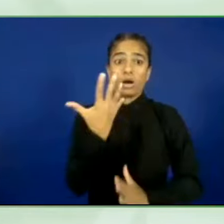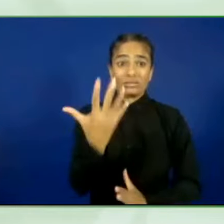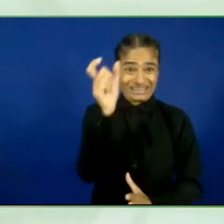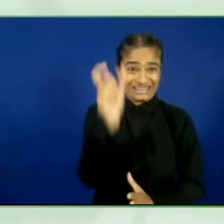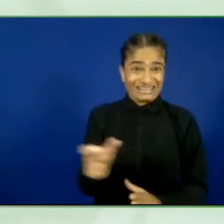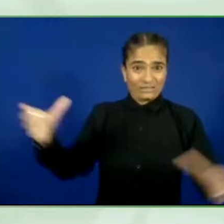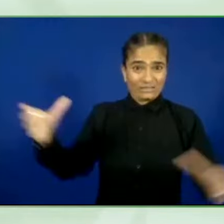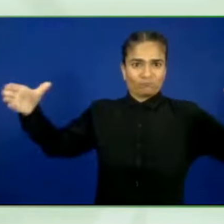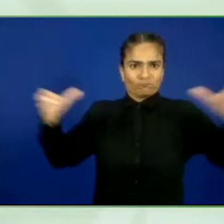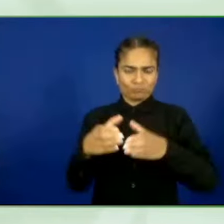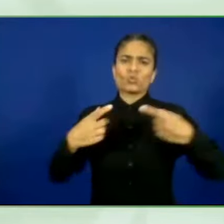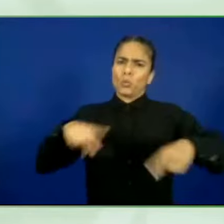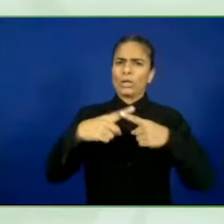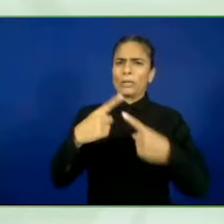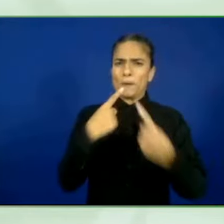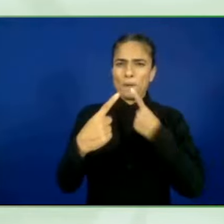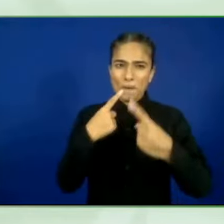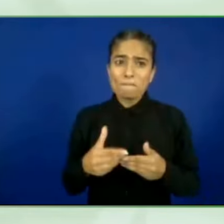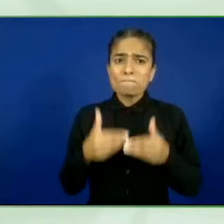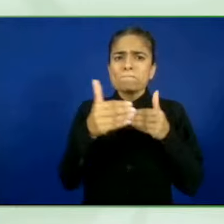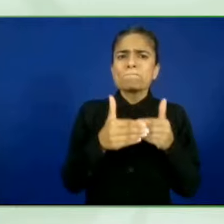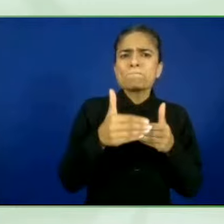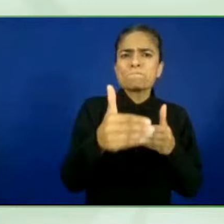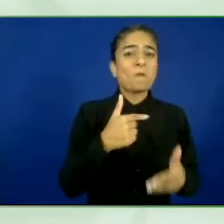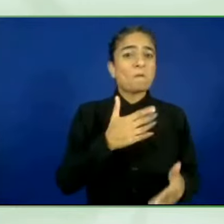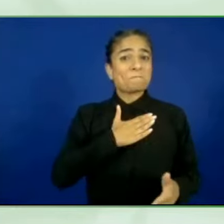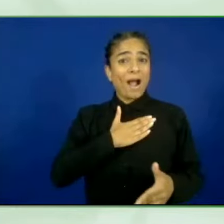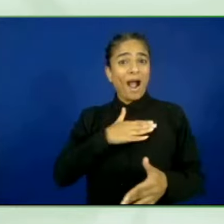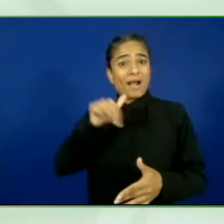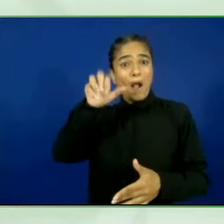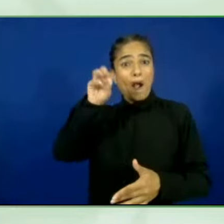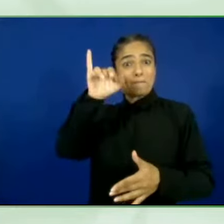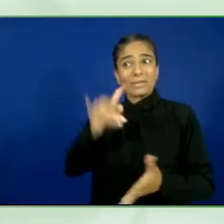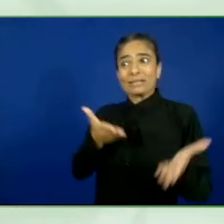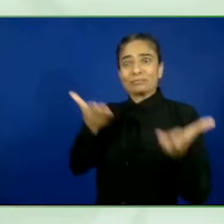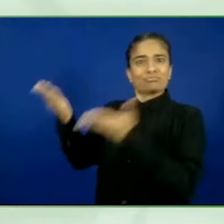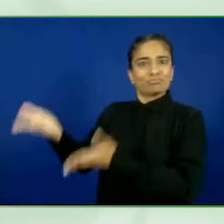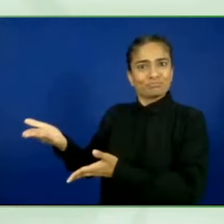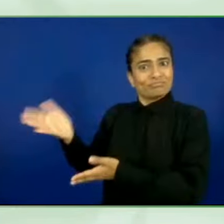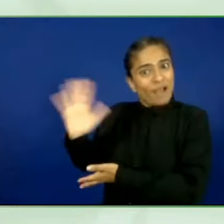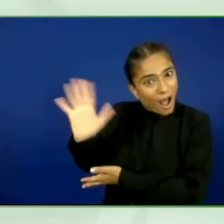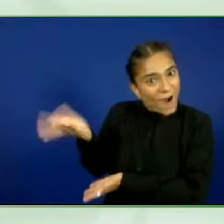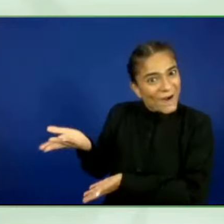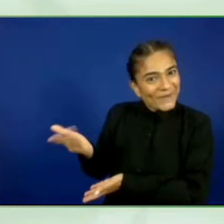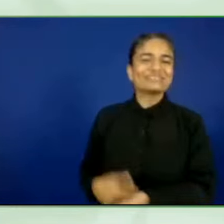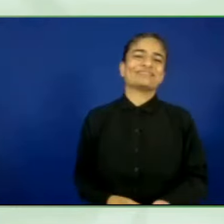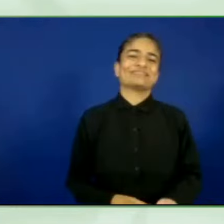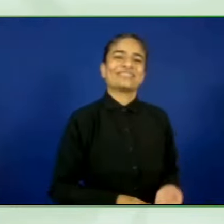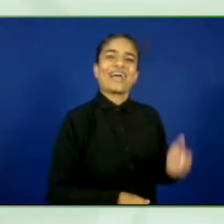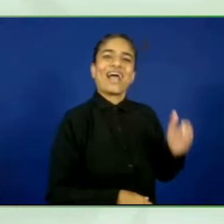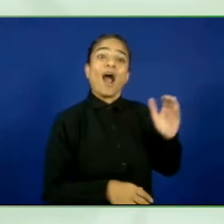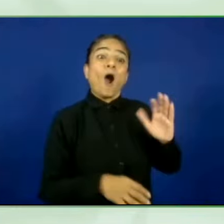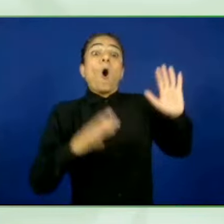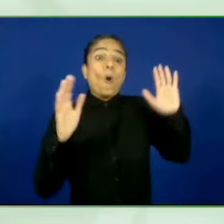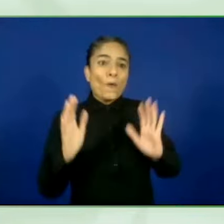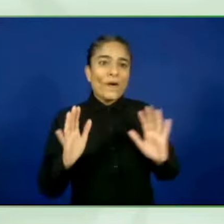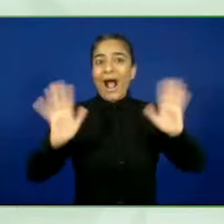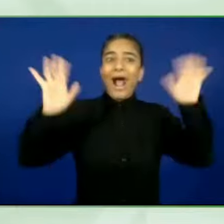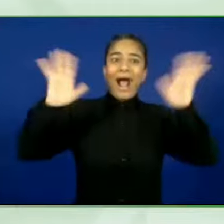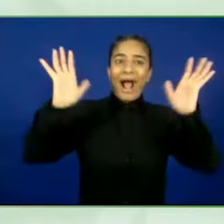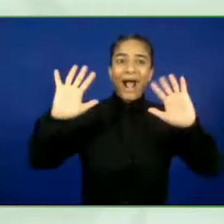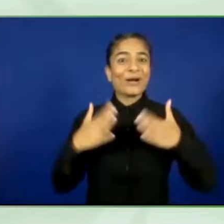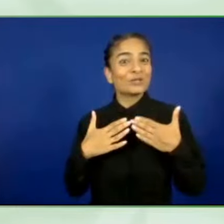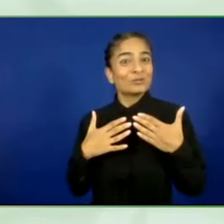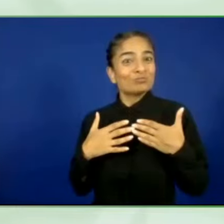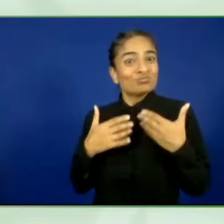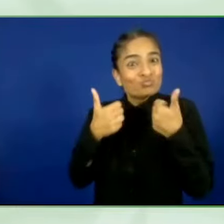say hello. Hey, Amy. Hello. Oh, how are you? My name is Amy Begley, and I am a